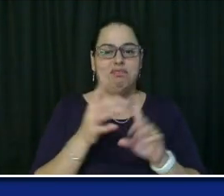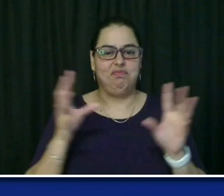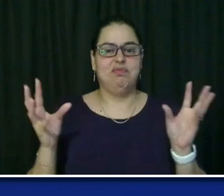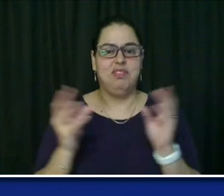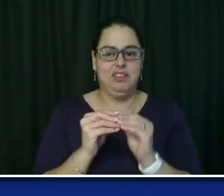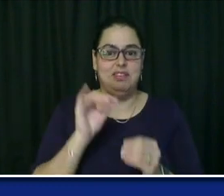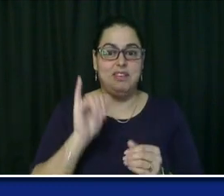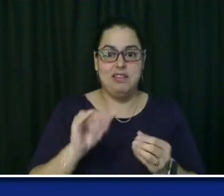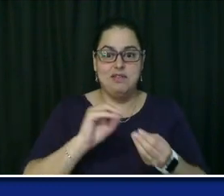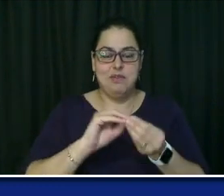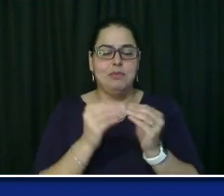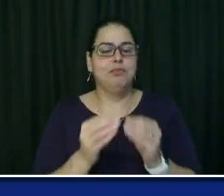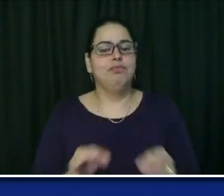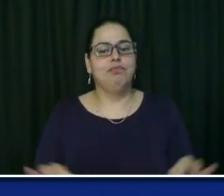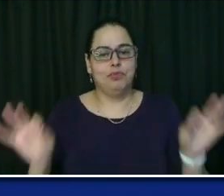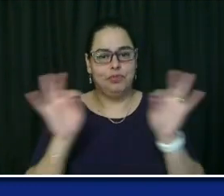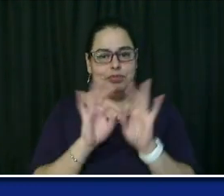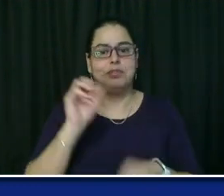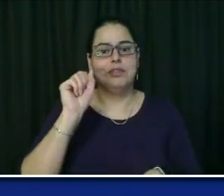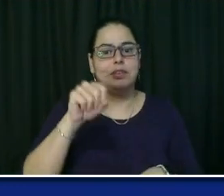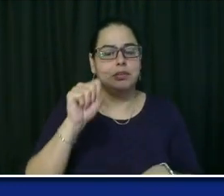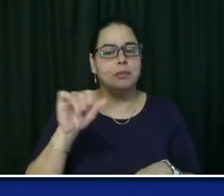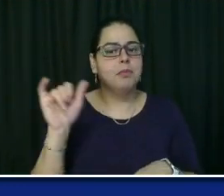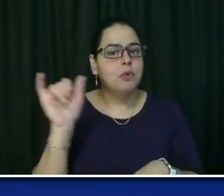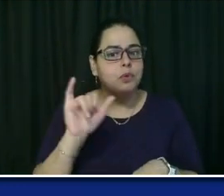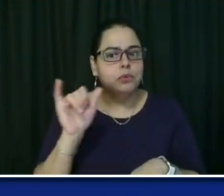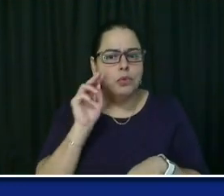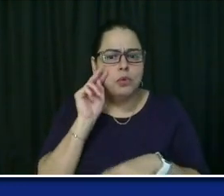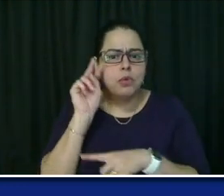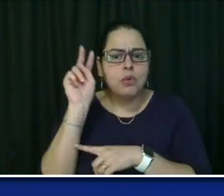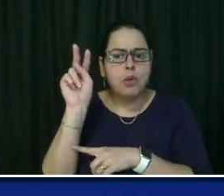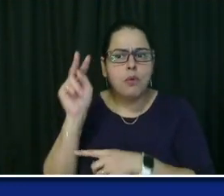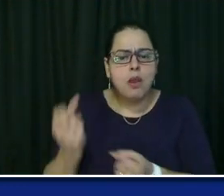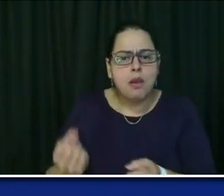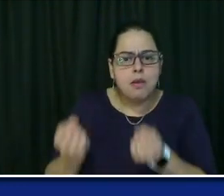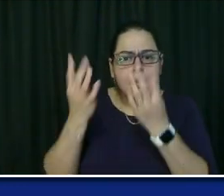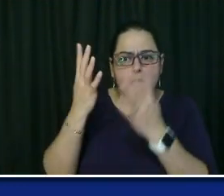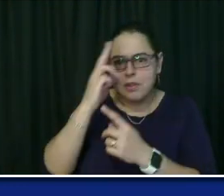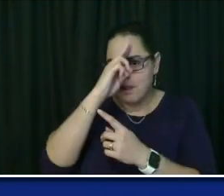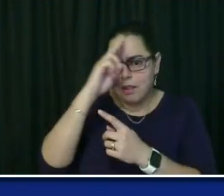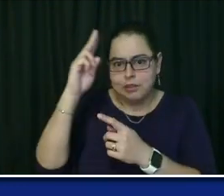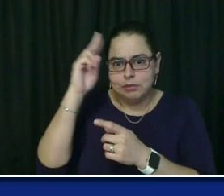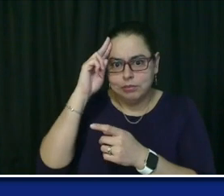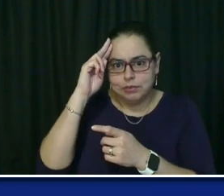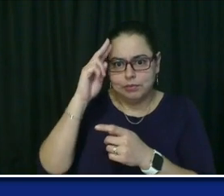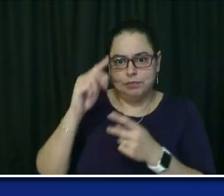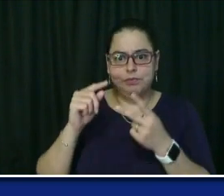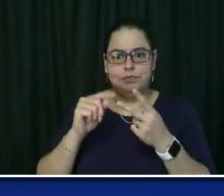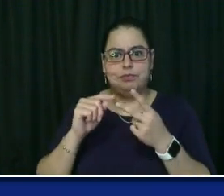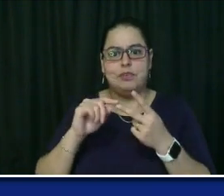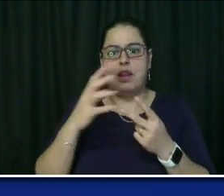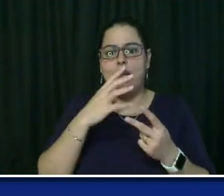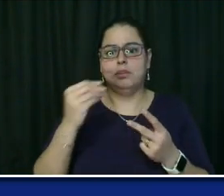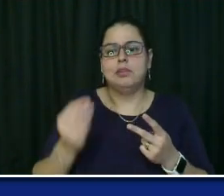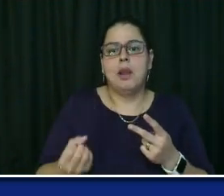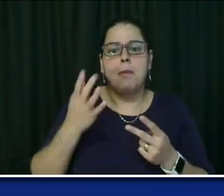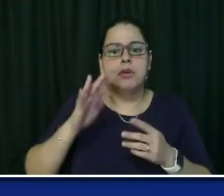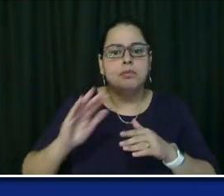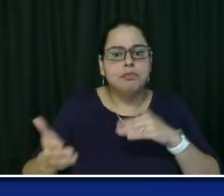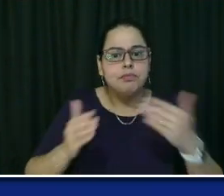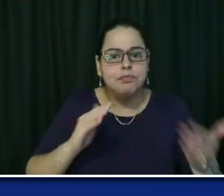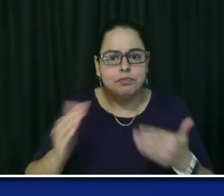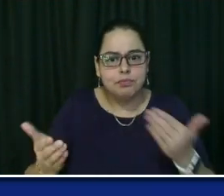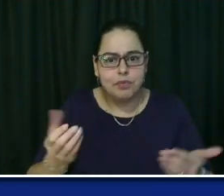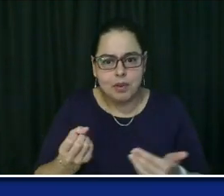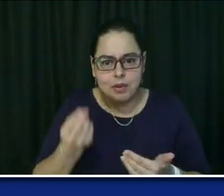ultimate terrible result of how many people we have lost, how many fatalities there are. Of the current 560 active